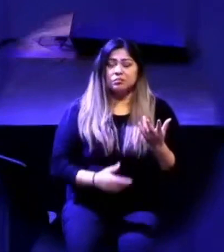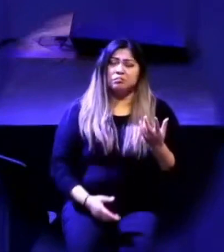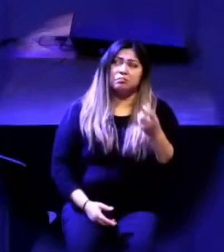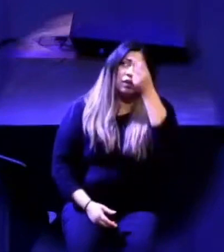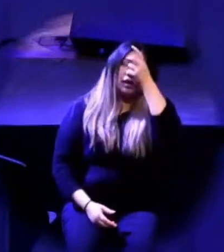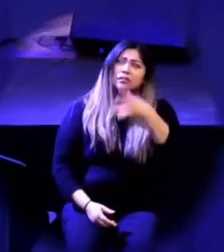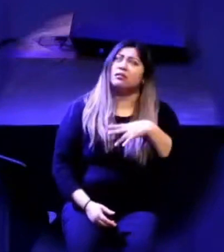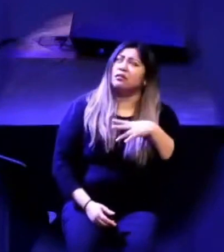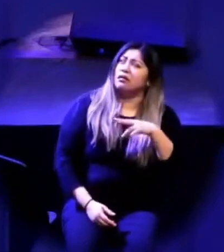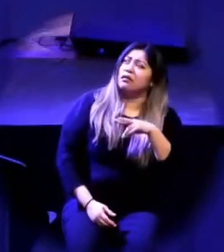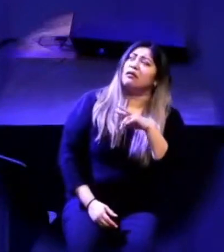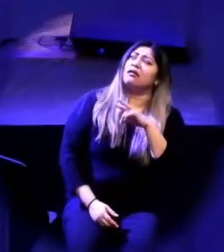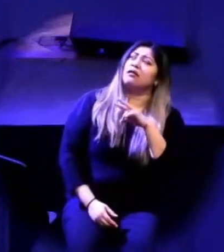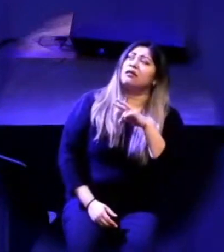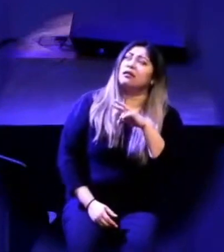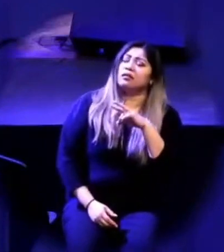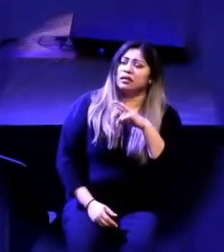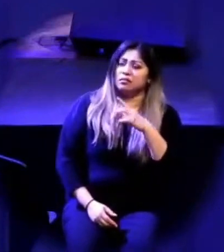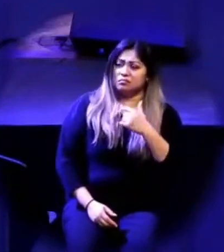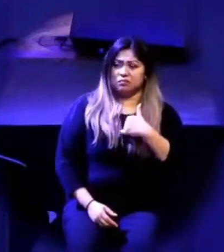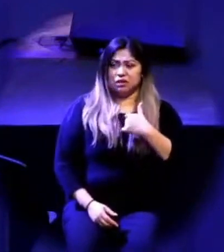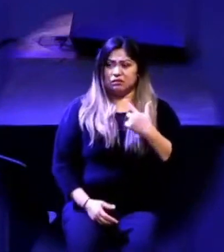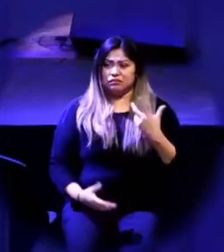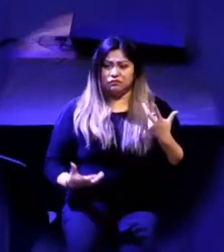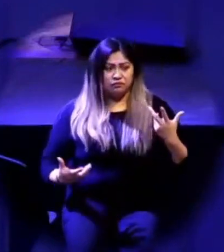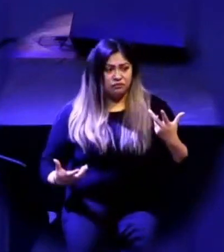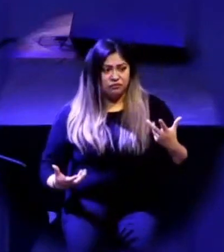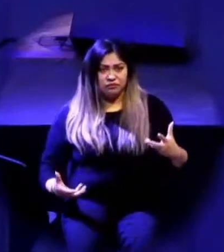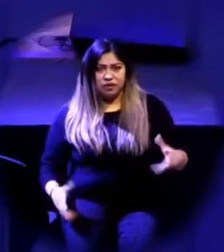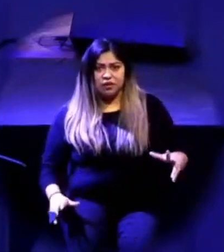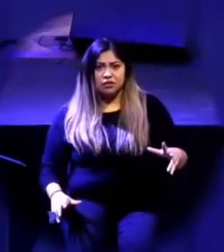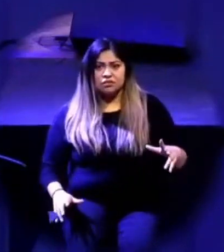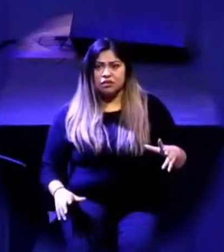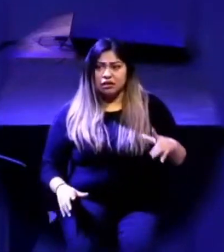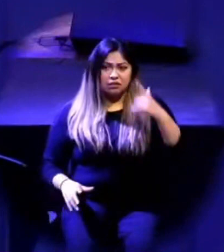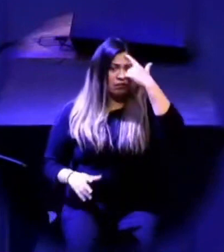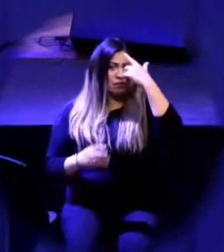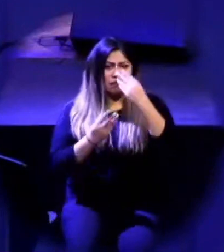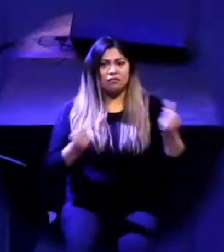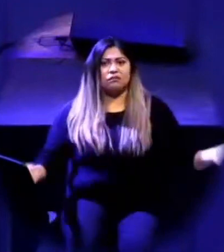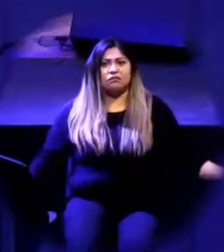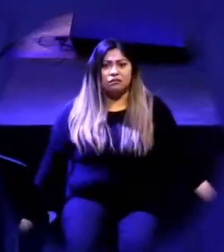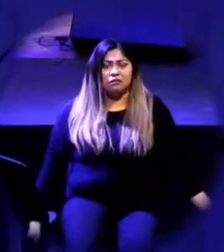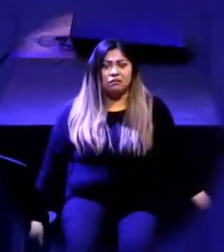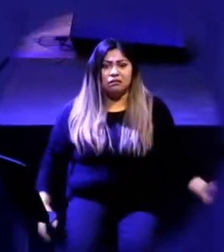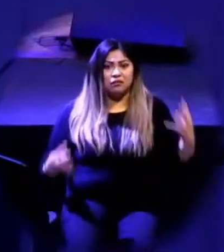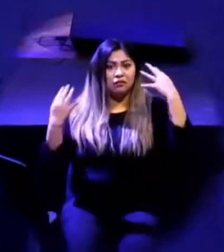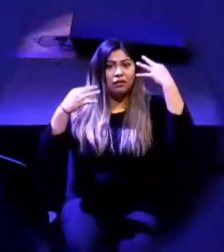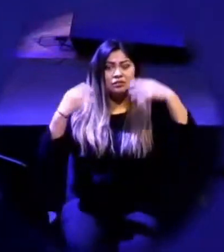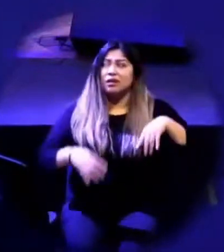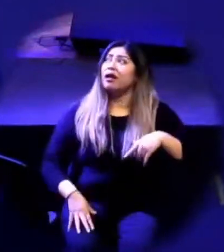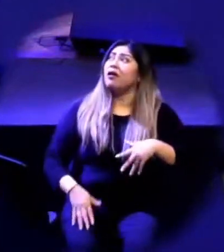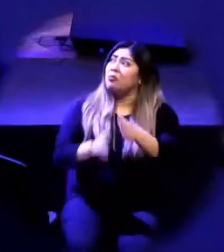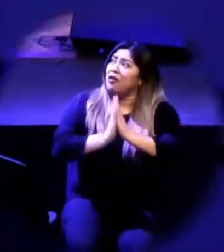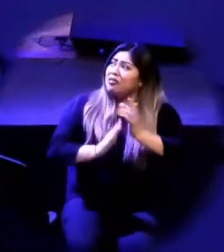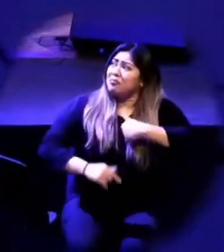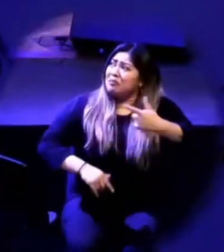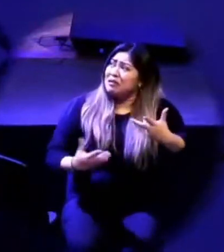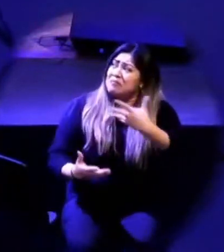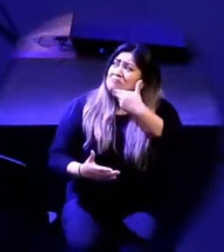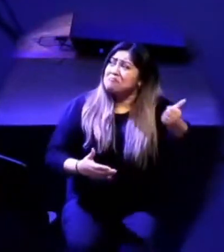looked at me like I had lost my mind. He said, pray I get better, as if there was any other answer.